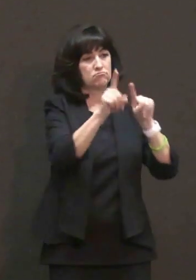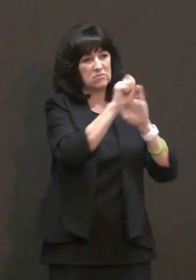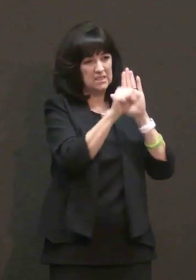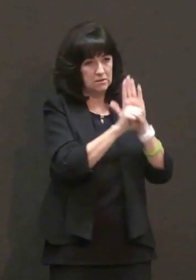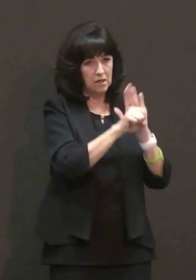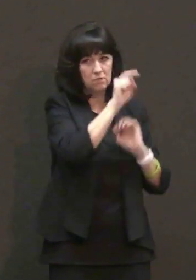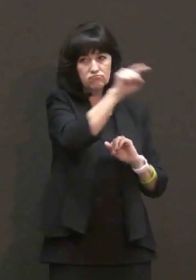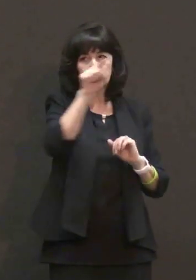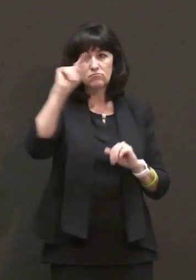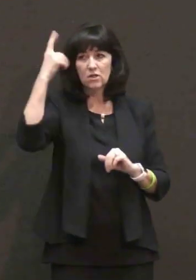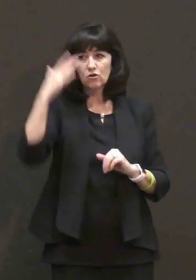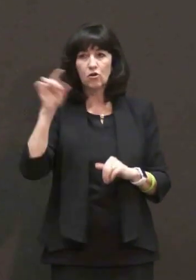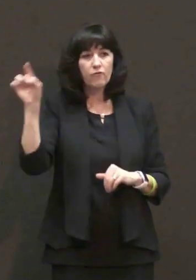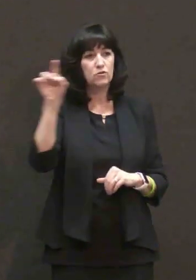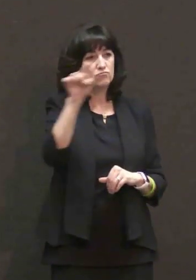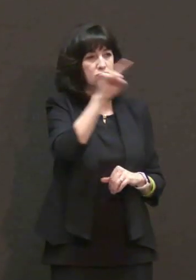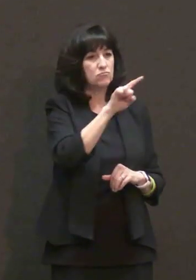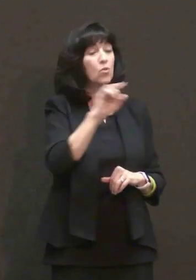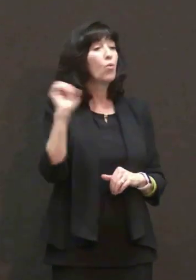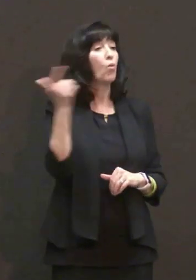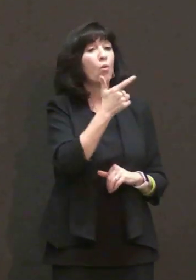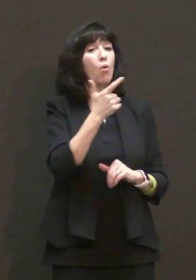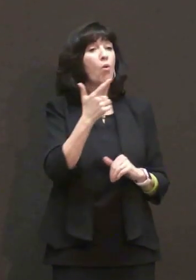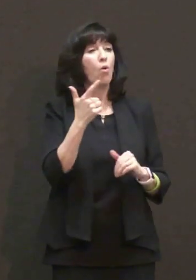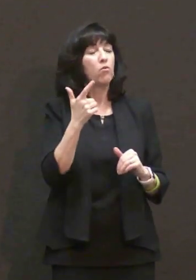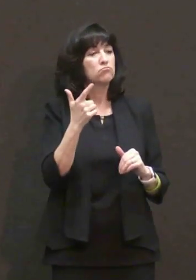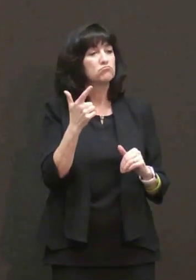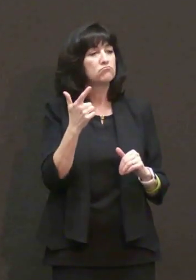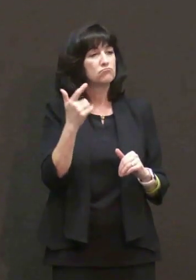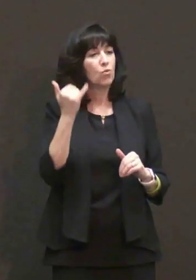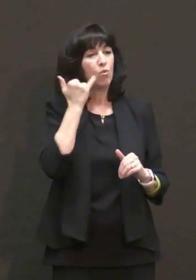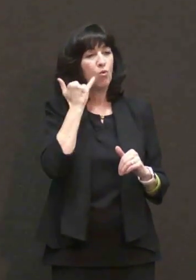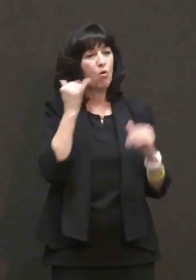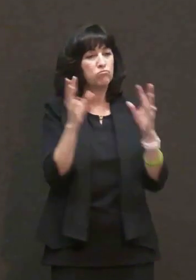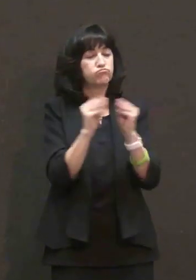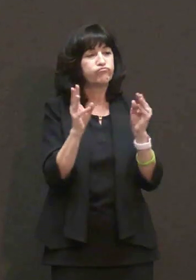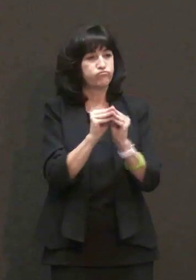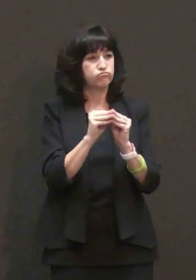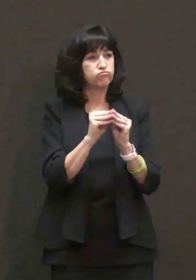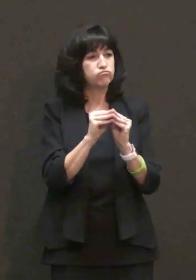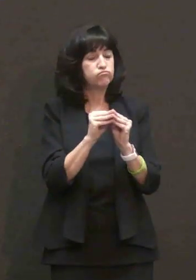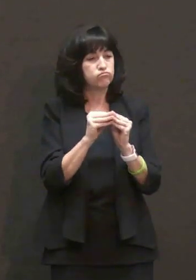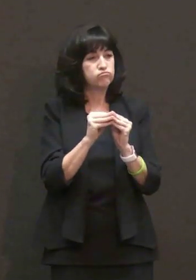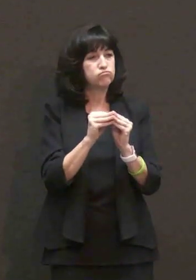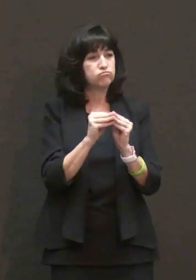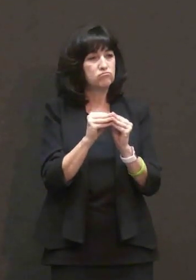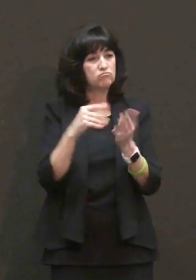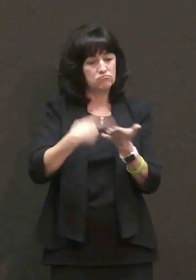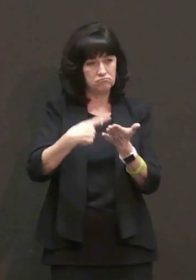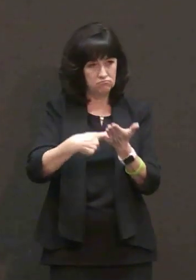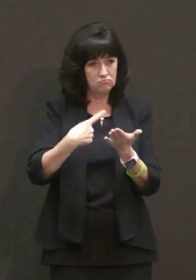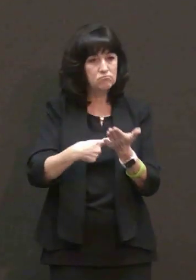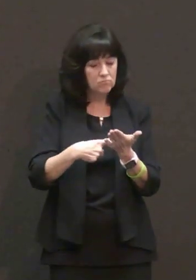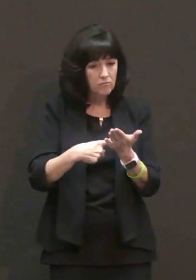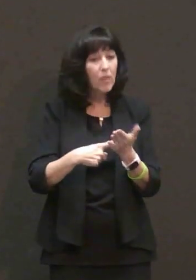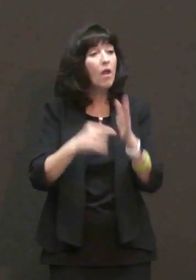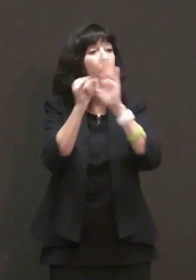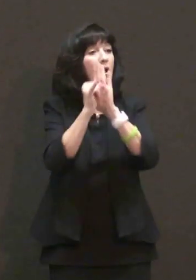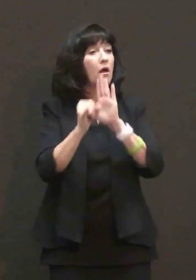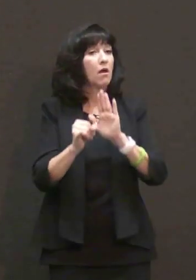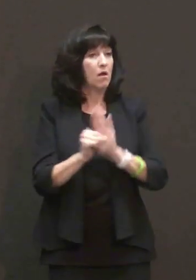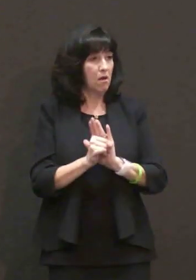and the territories were on the call. And they identified the states with the biggest challenges: New